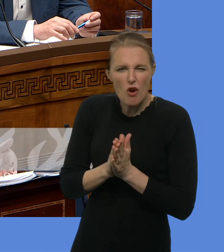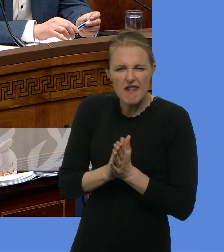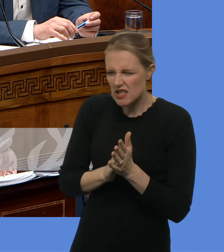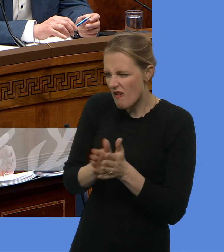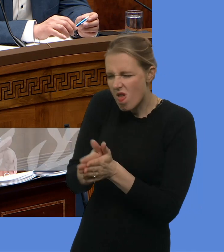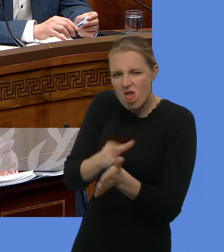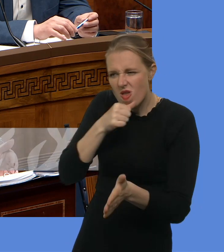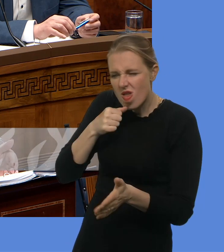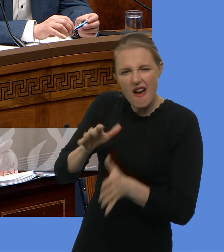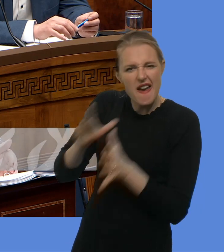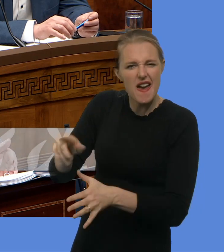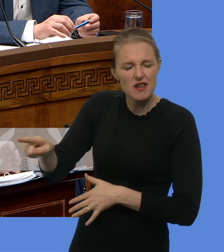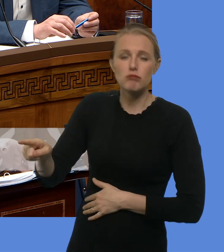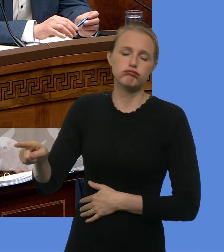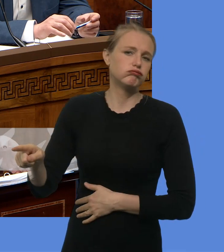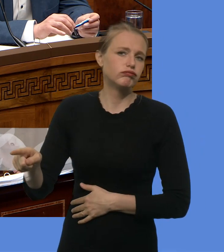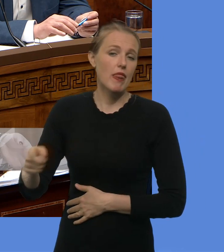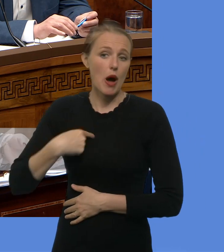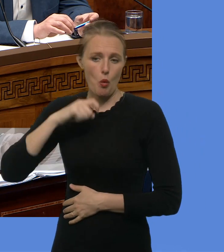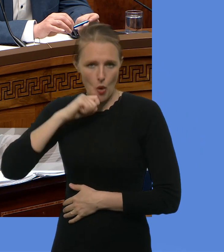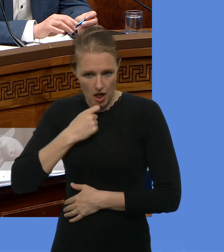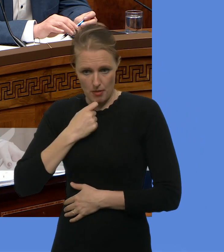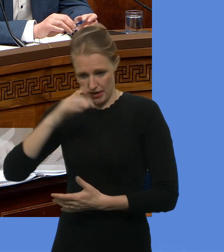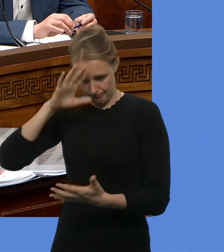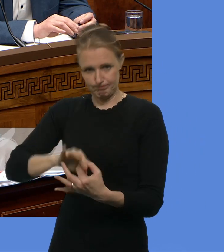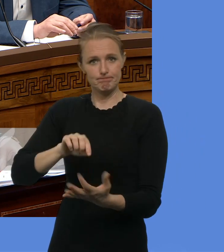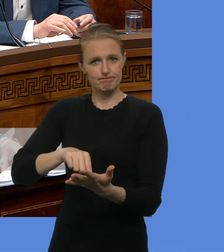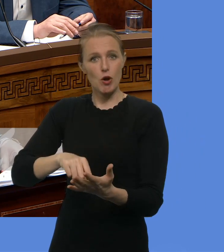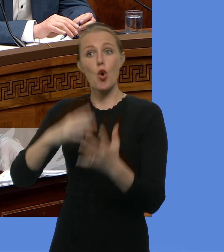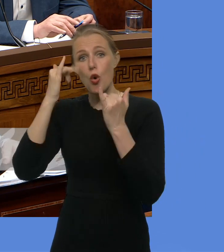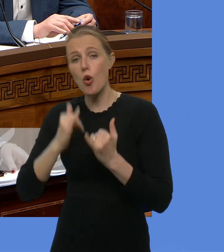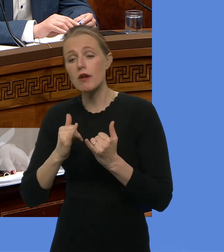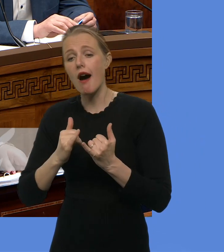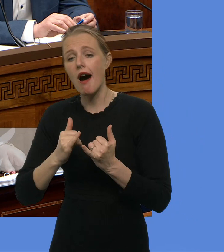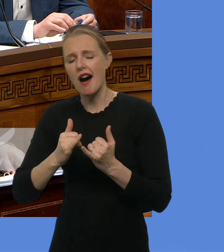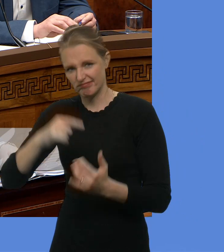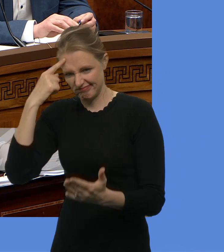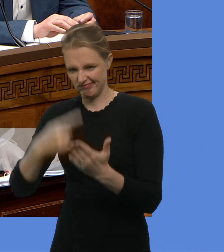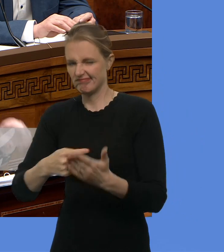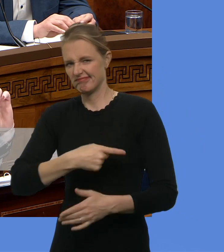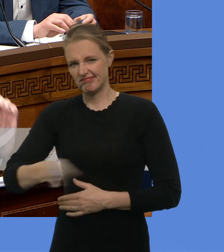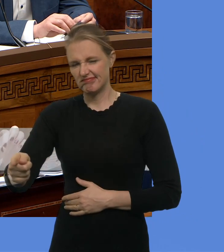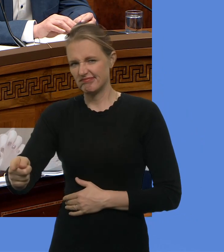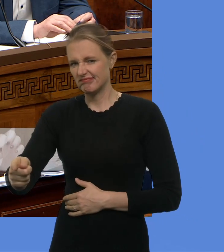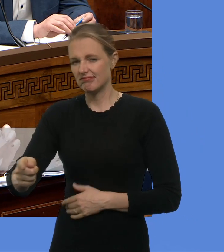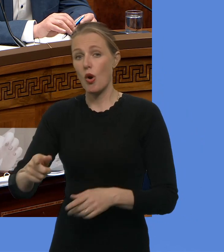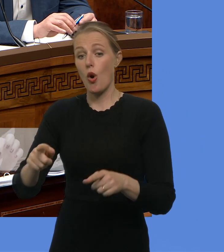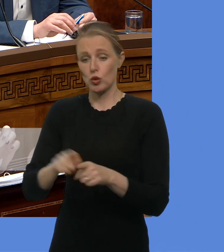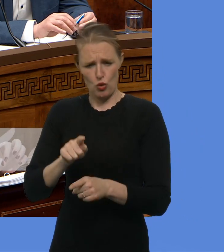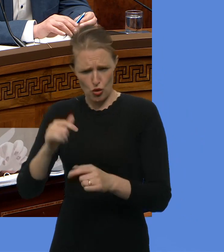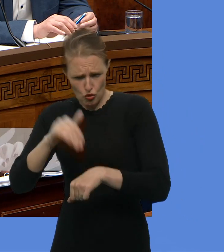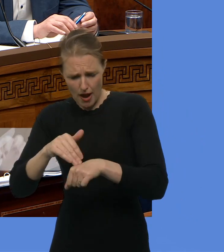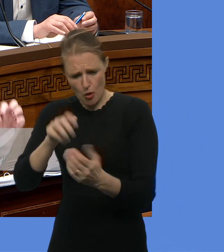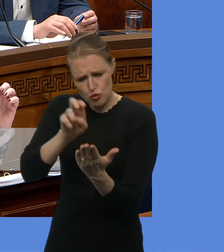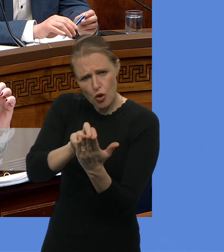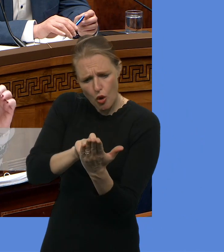motive, then that will be taken into account in sentencing and also, crucially, in the recording of that crime, because then that gives us a much clearer